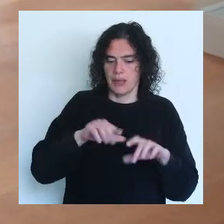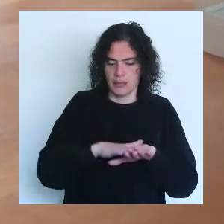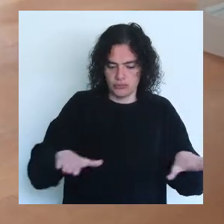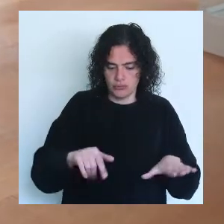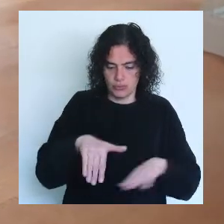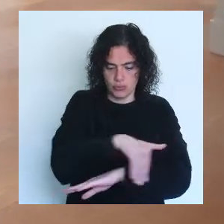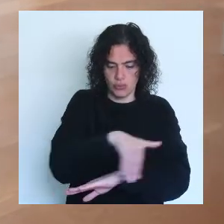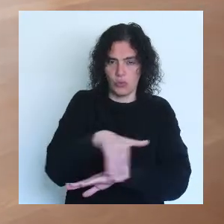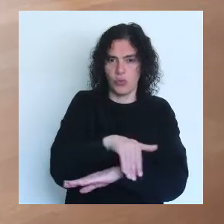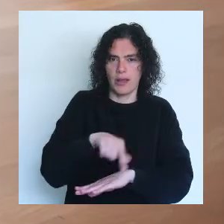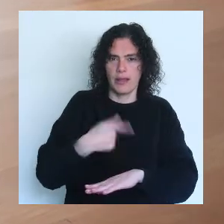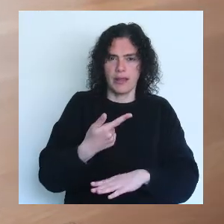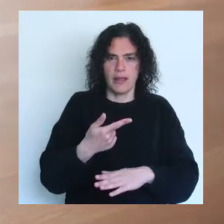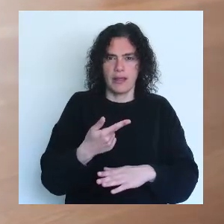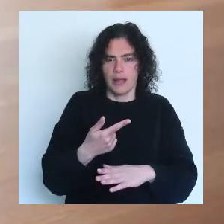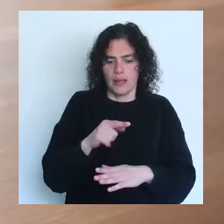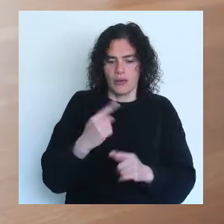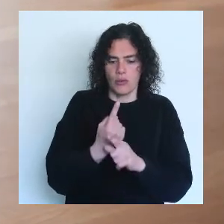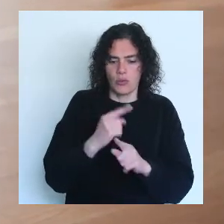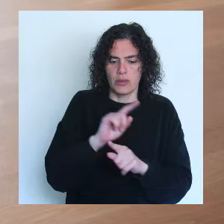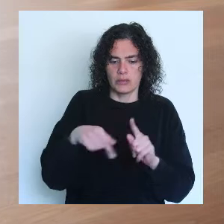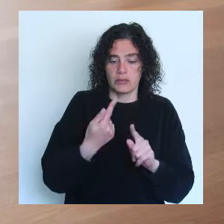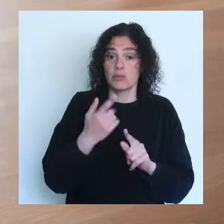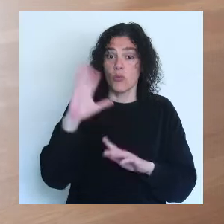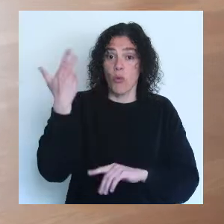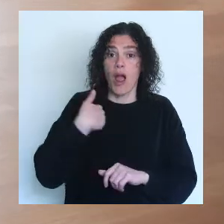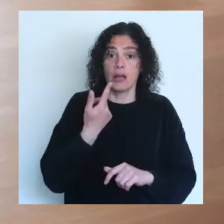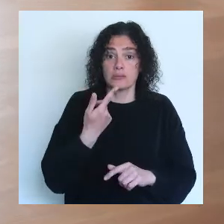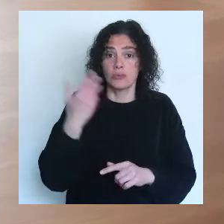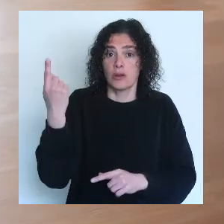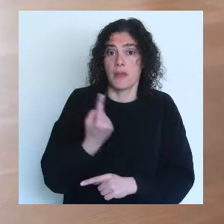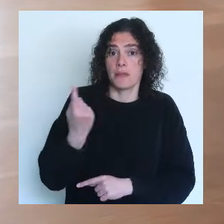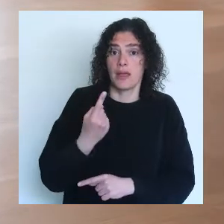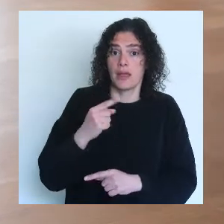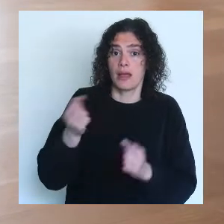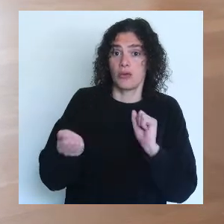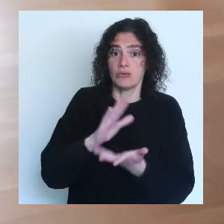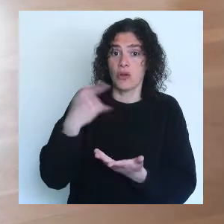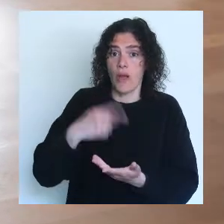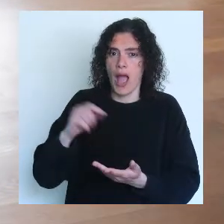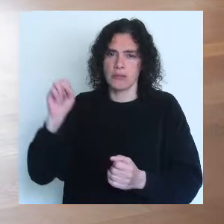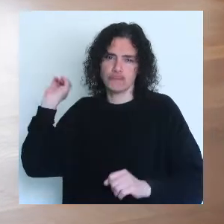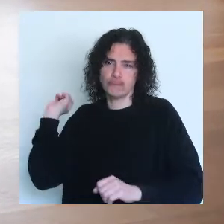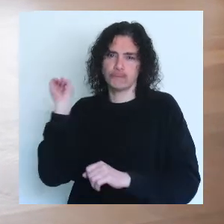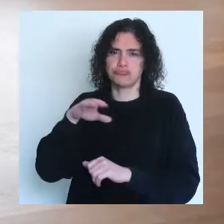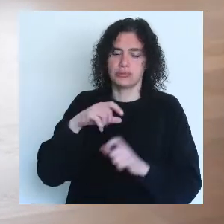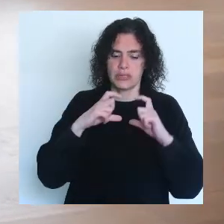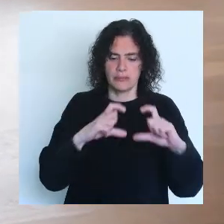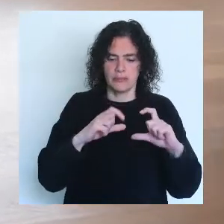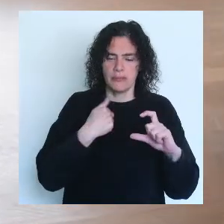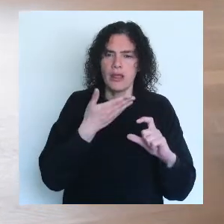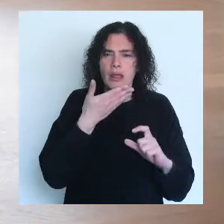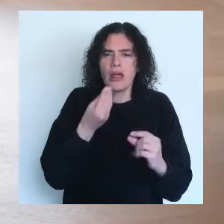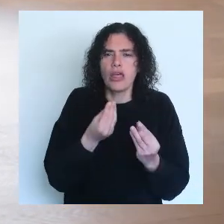like the pavement in the street, is what you throw at the authority during a revolution. So here, the brick is